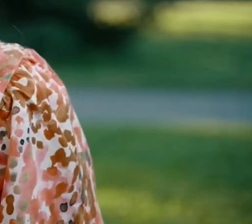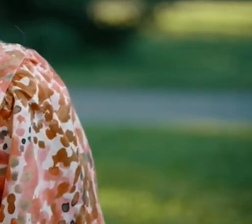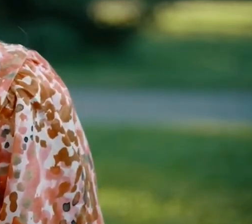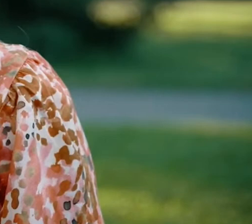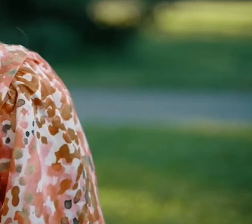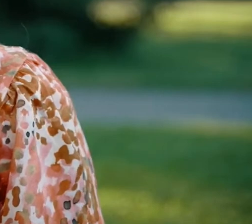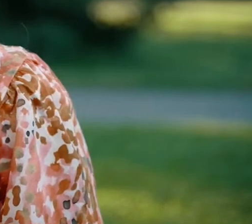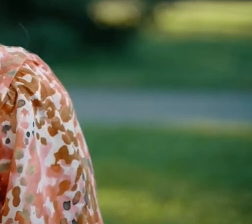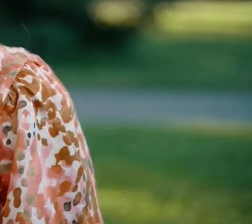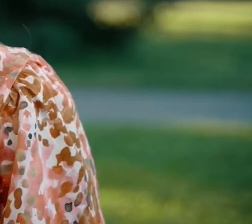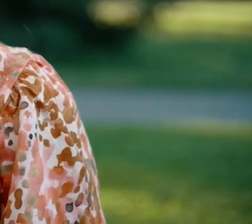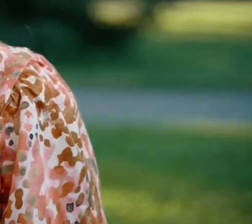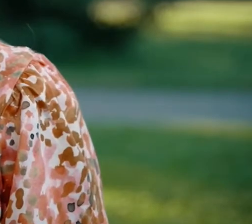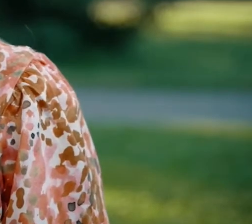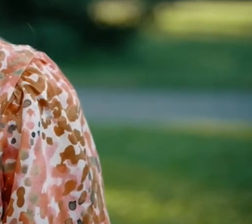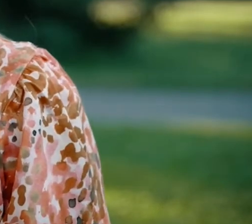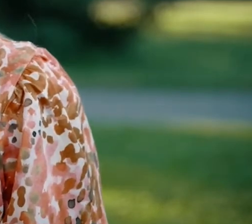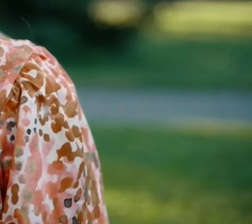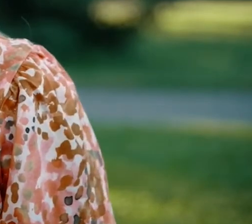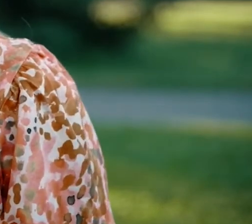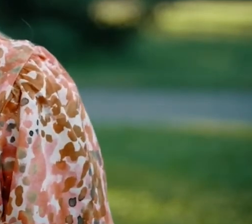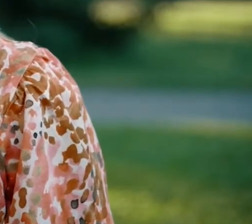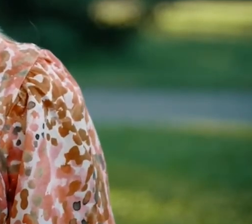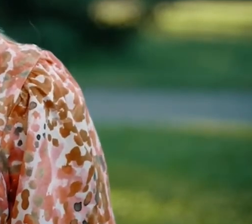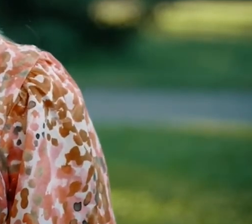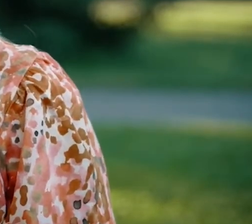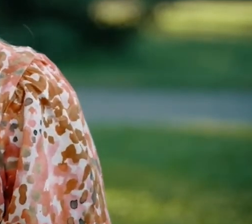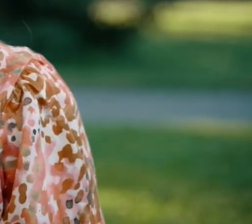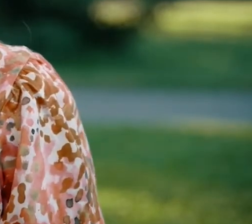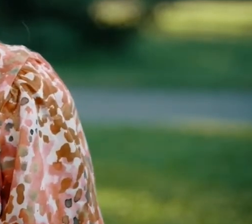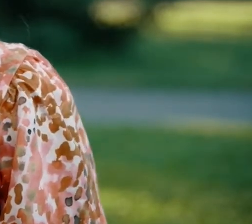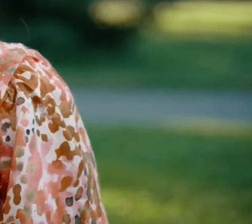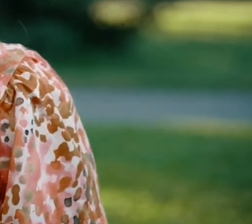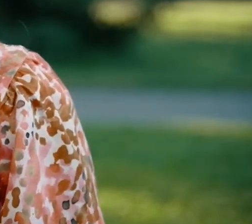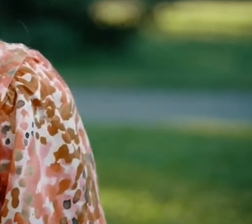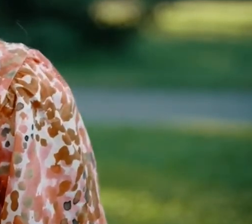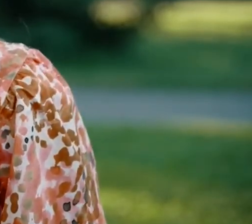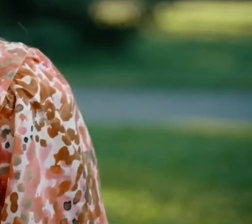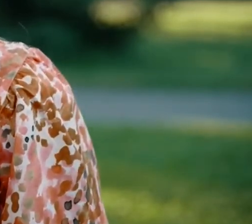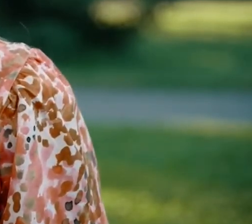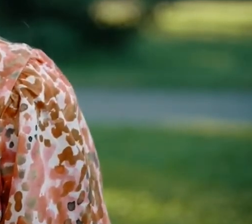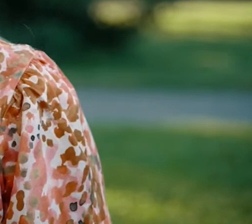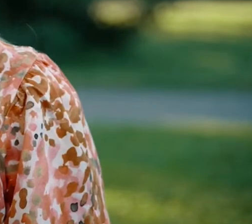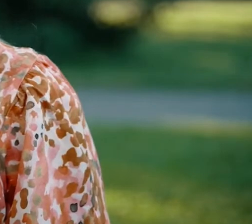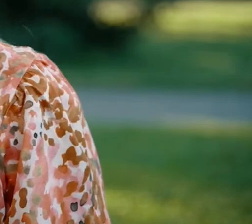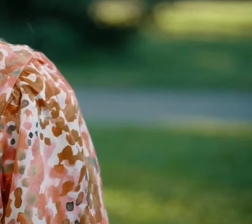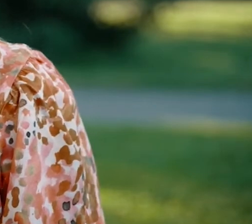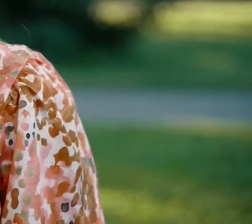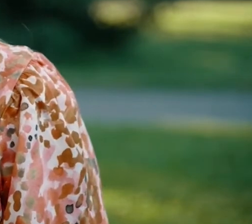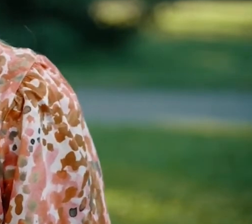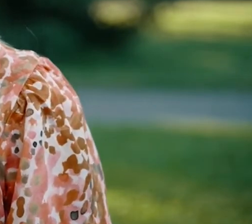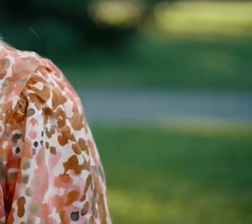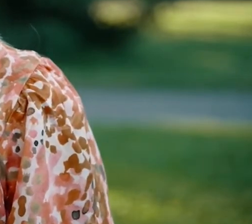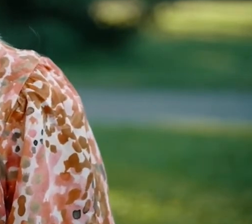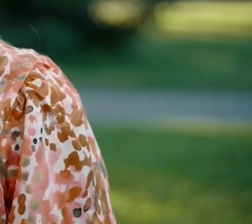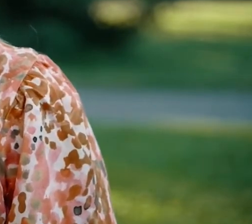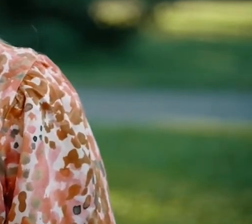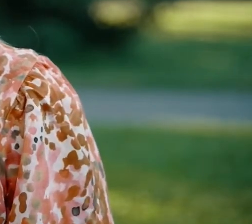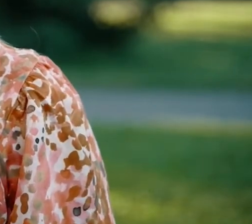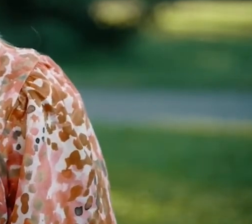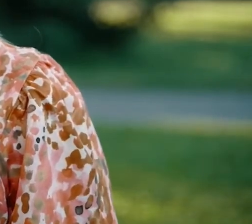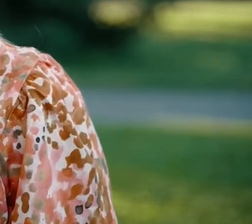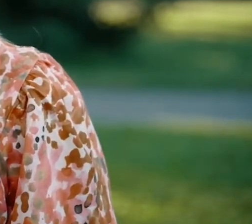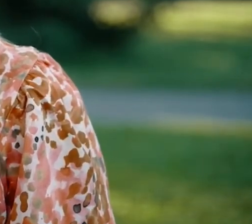accounting ecosystem services. Accounting ecosystem services is important because we need to be able to track our